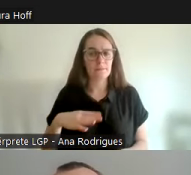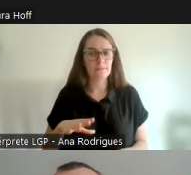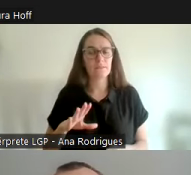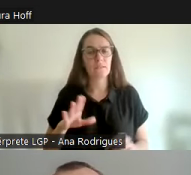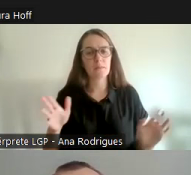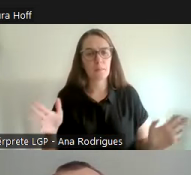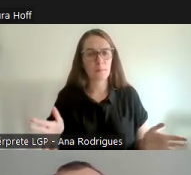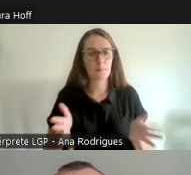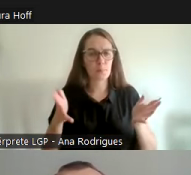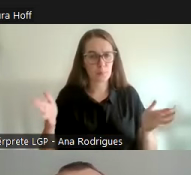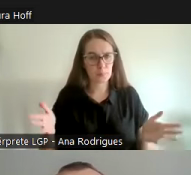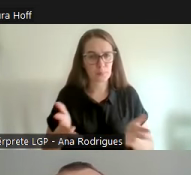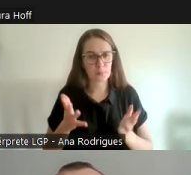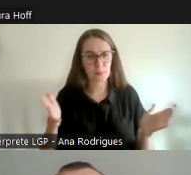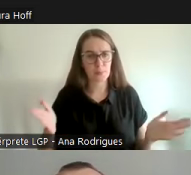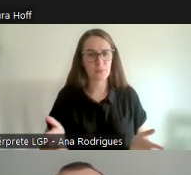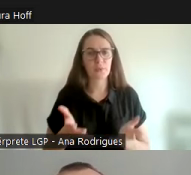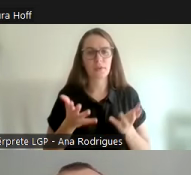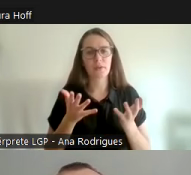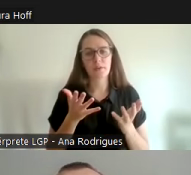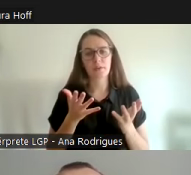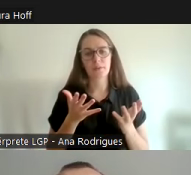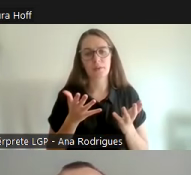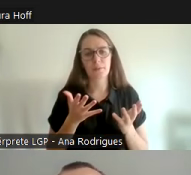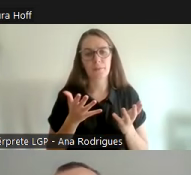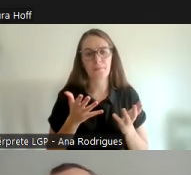promote this thing?